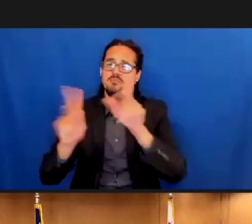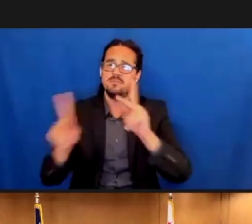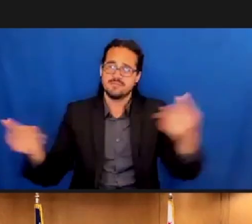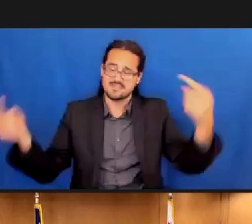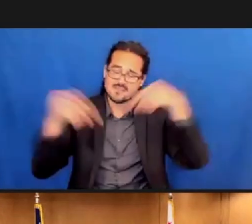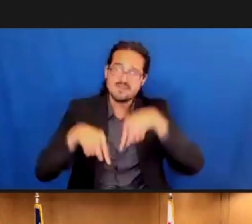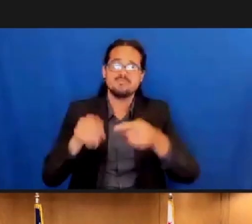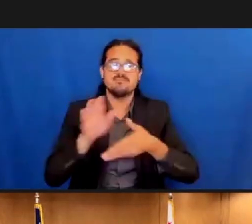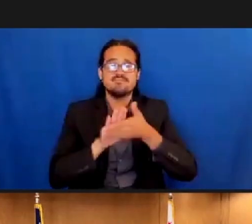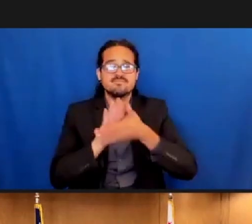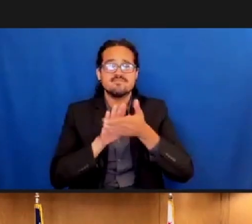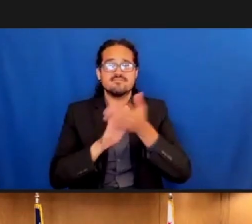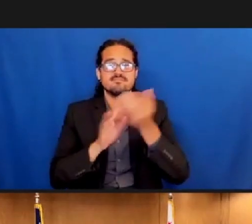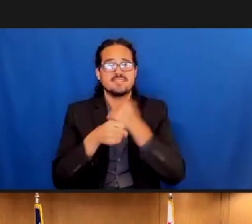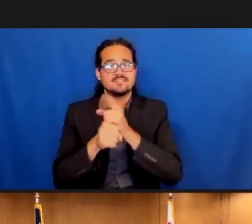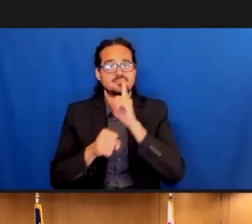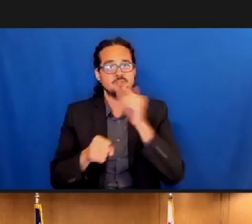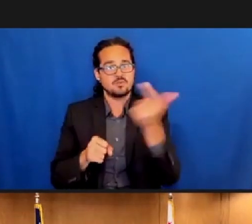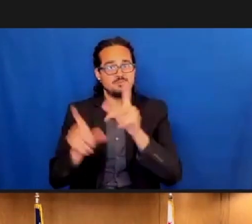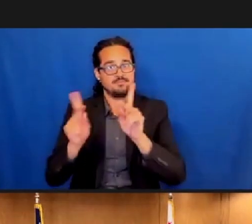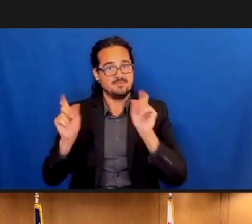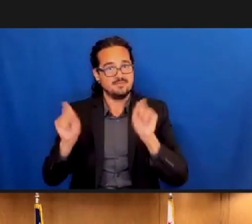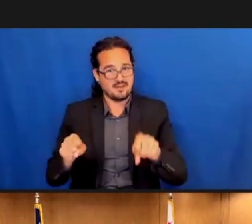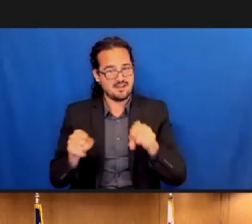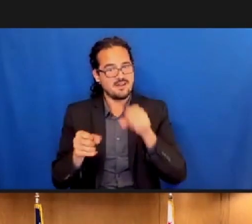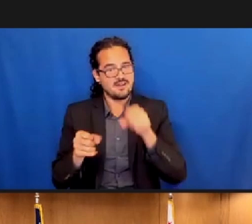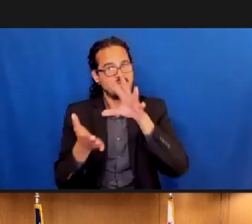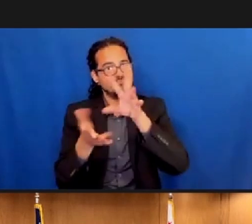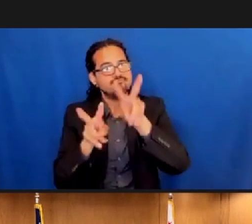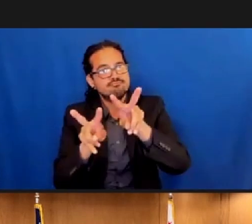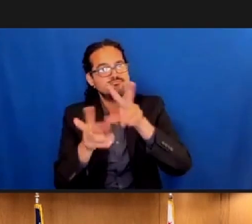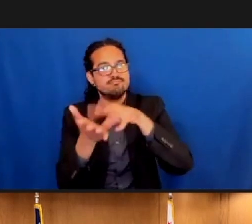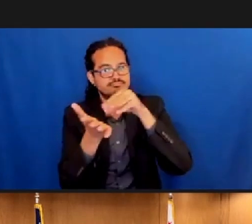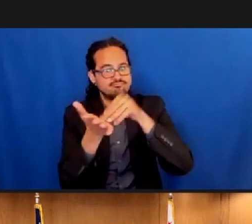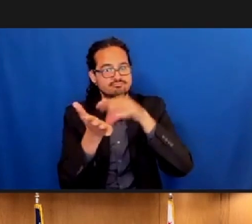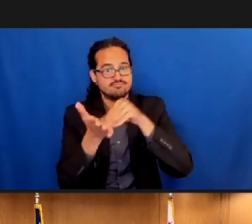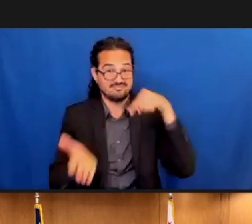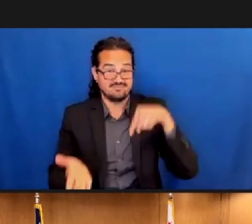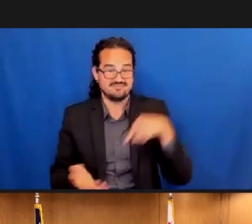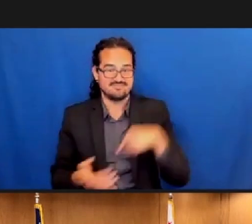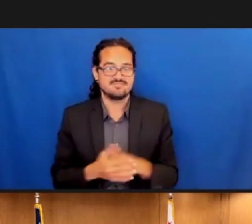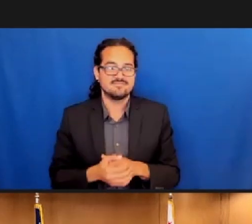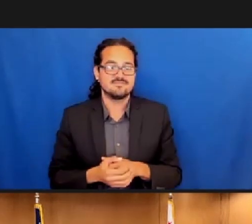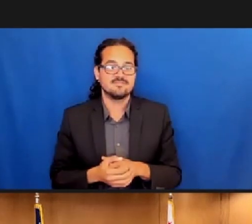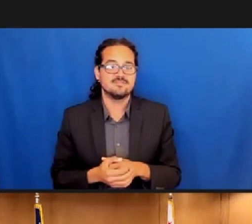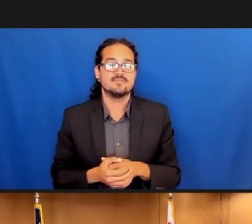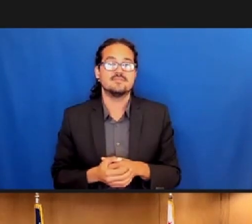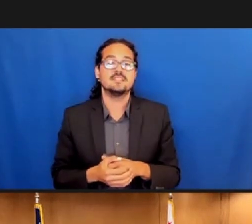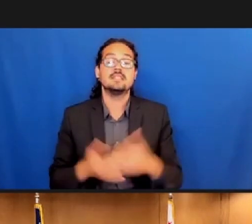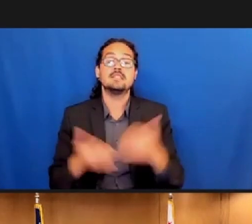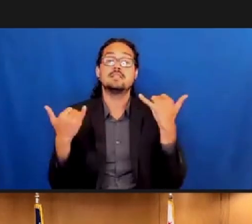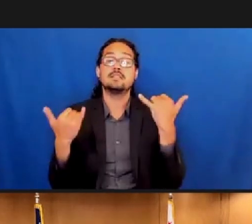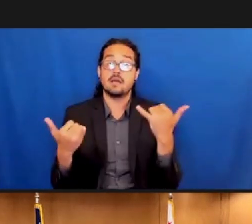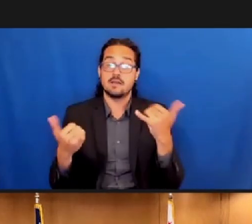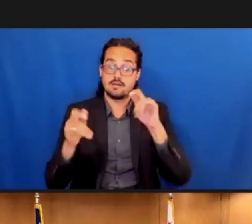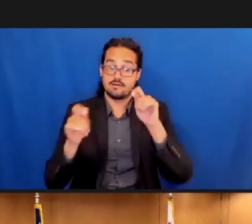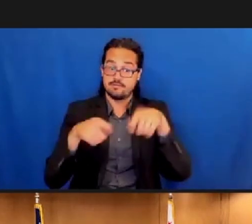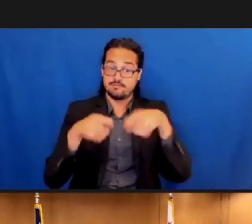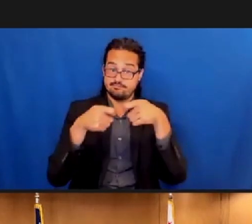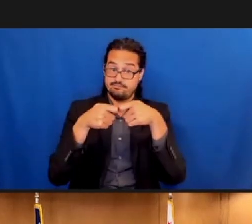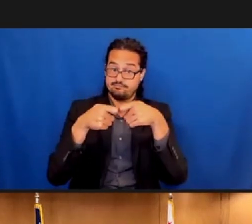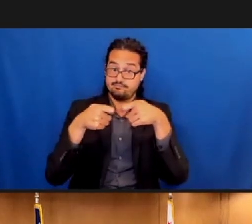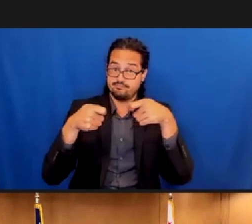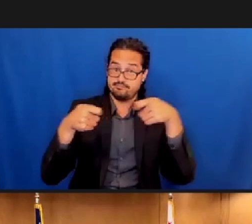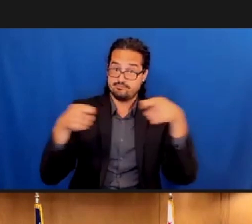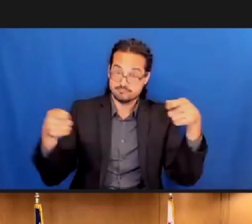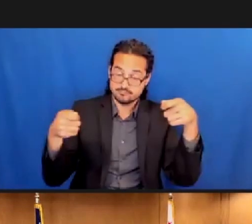information. Now, as we close and as we venture into next week and beyond, I want to echo